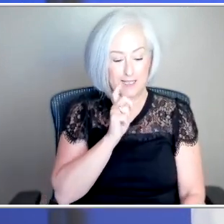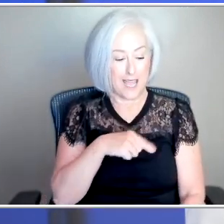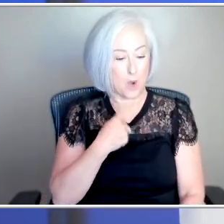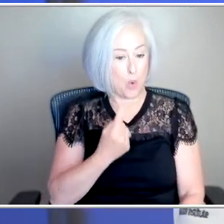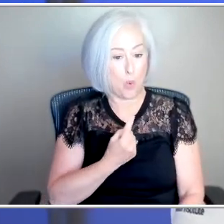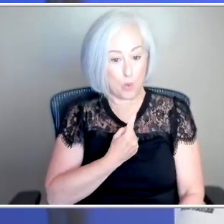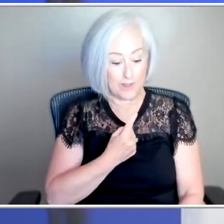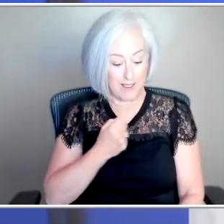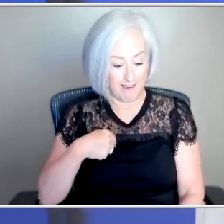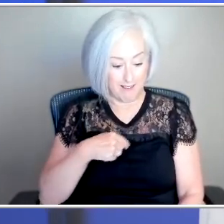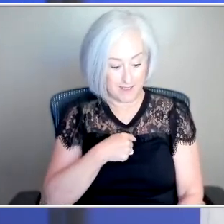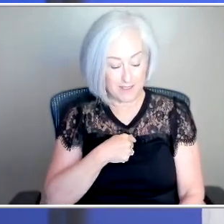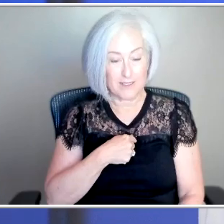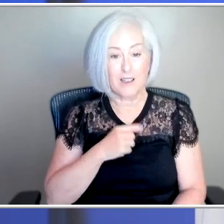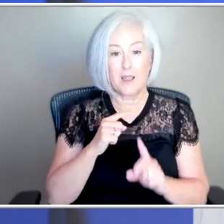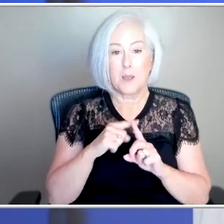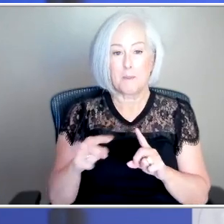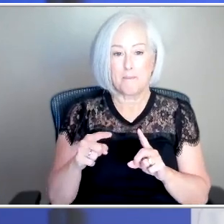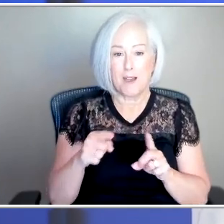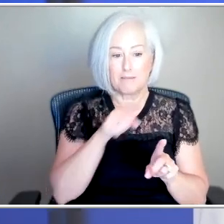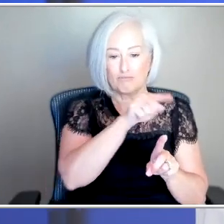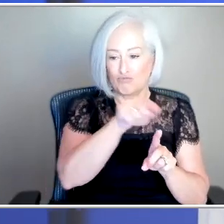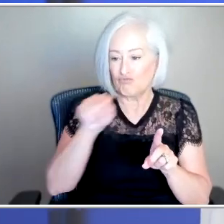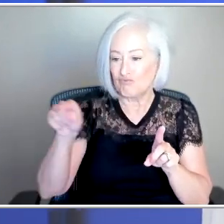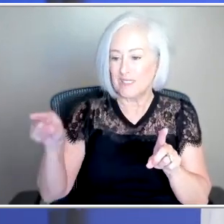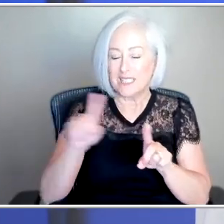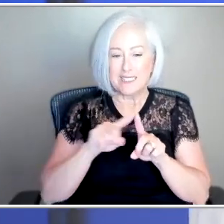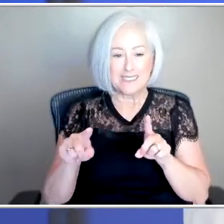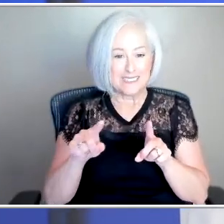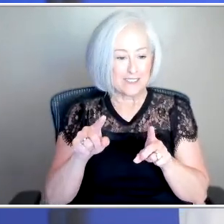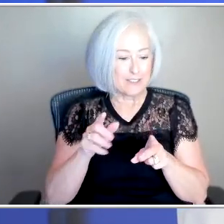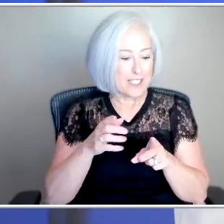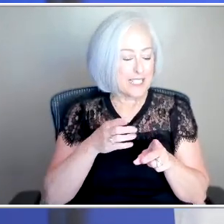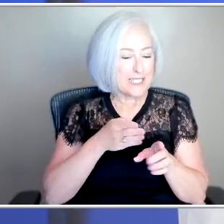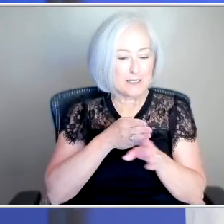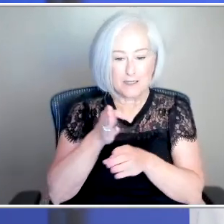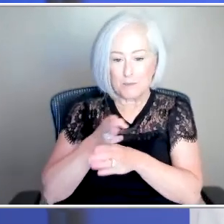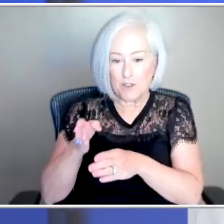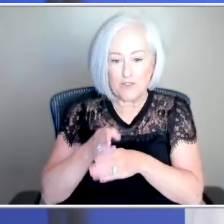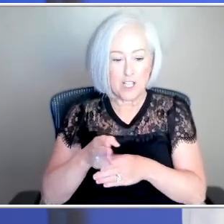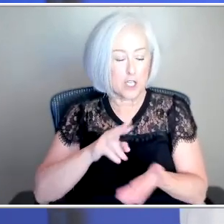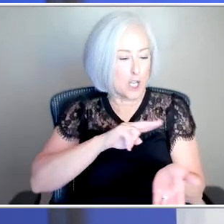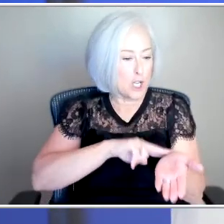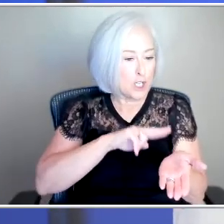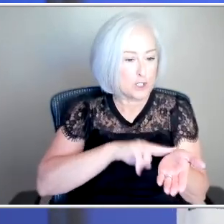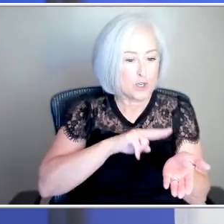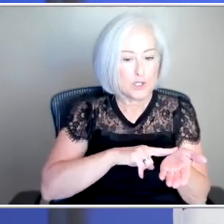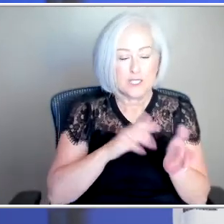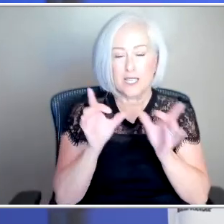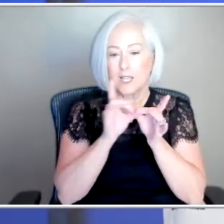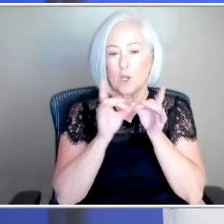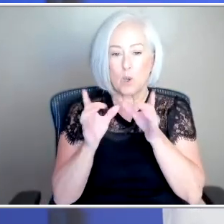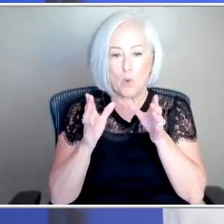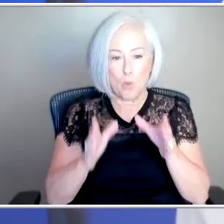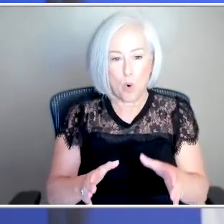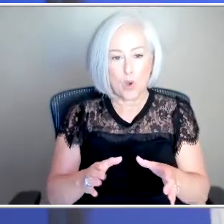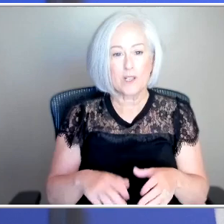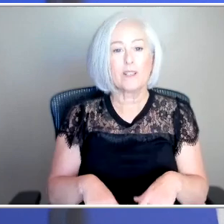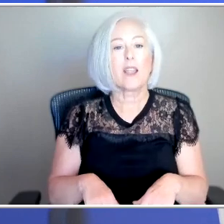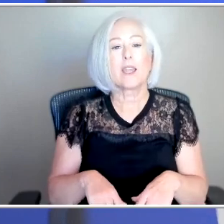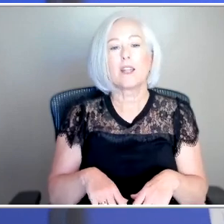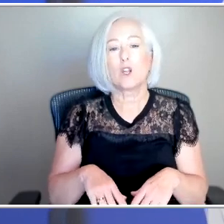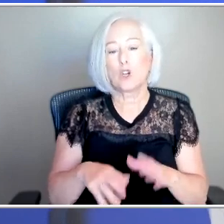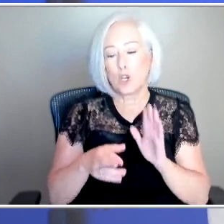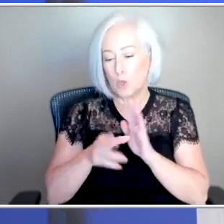the pathologists who review this, it's all the nursing staff on the unit, all the coordinators, and also having that relationship with